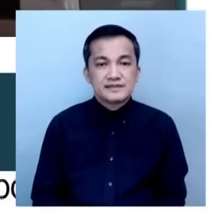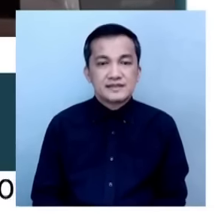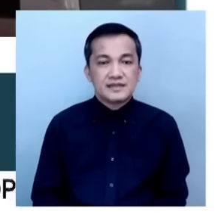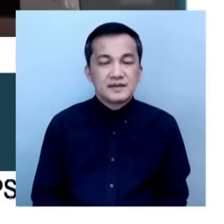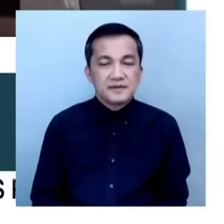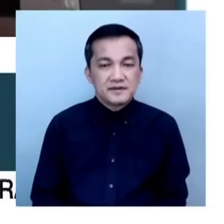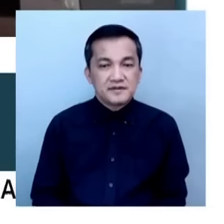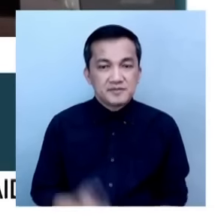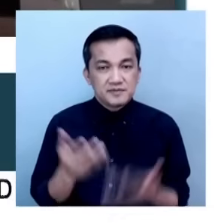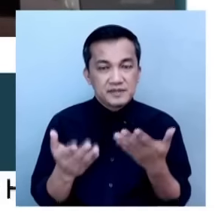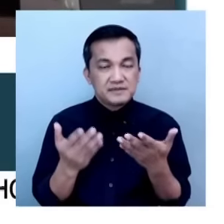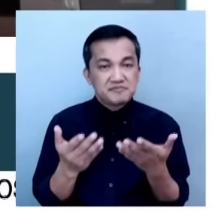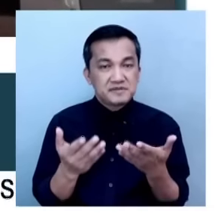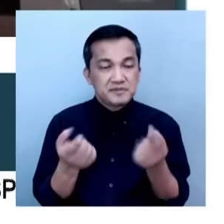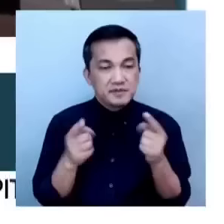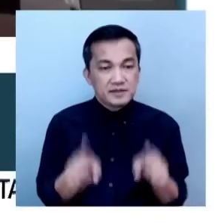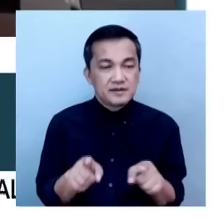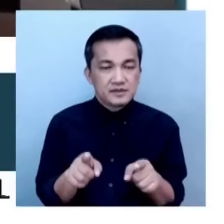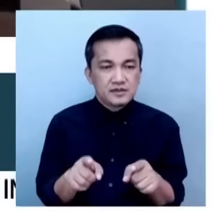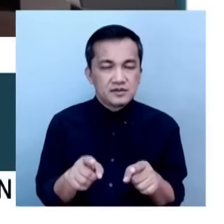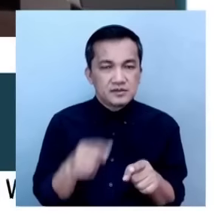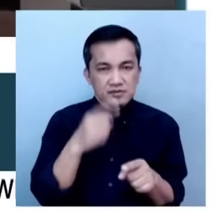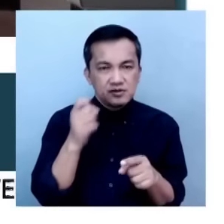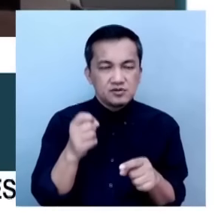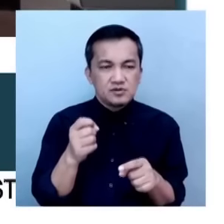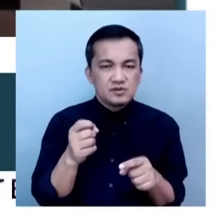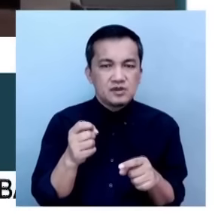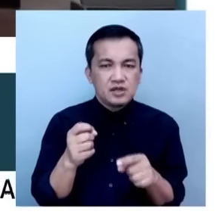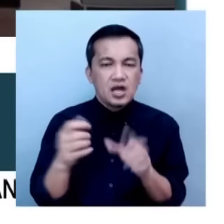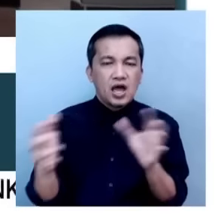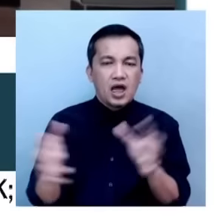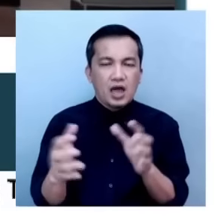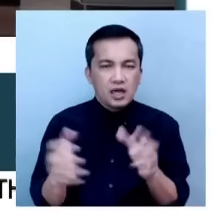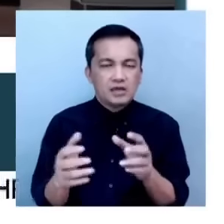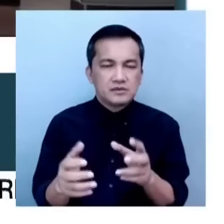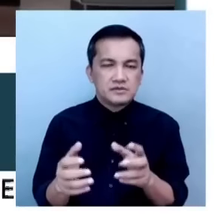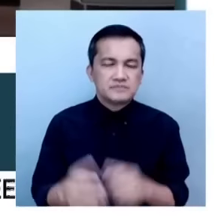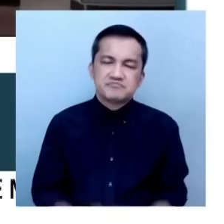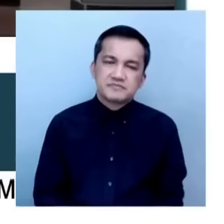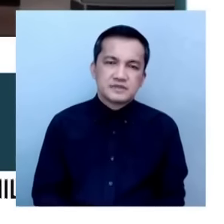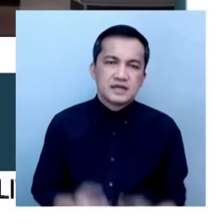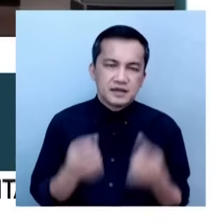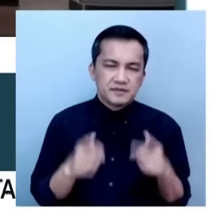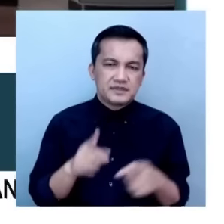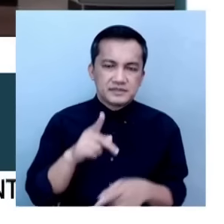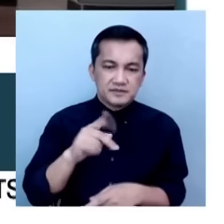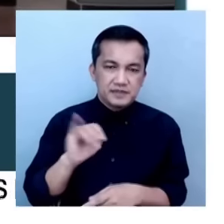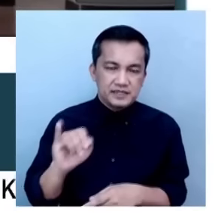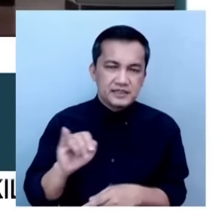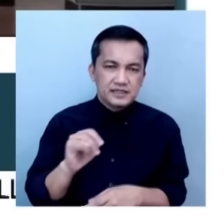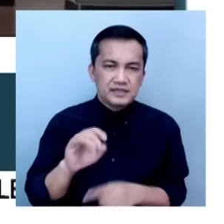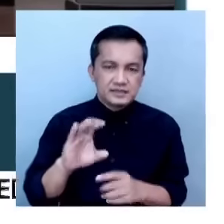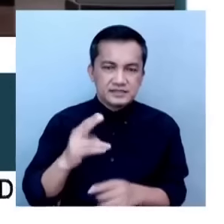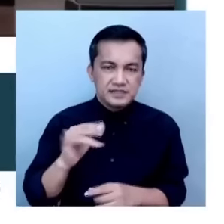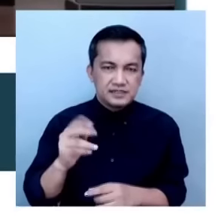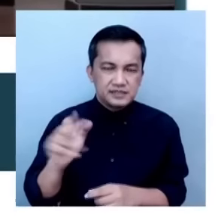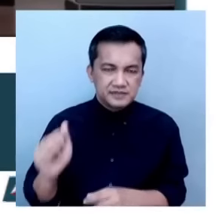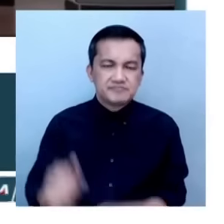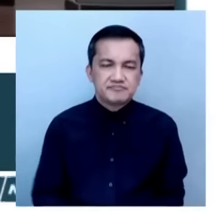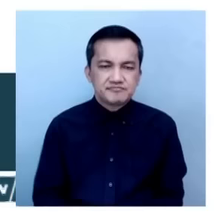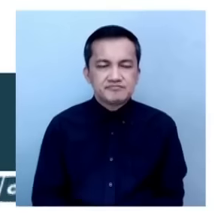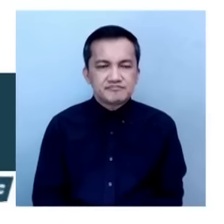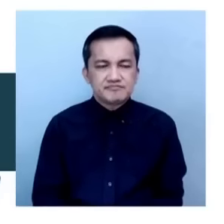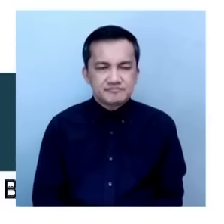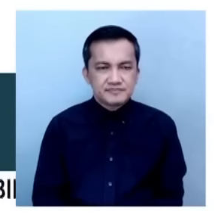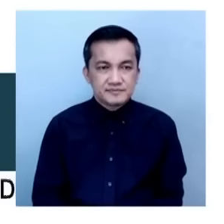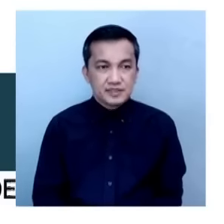that might take place because of all of this, because of this very divisive activity that is the PI and Chacha. All right, we're going to have to leave it